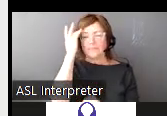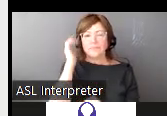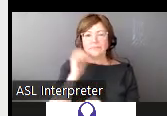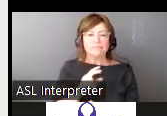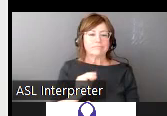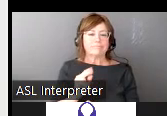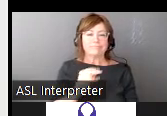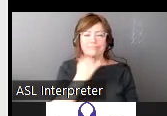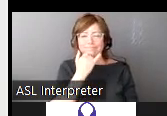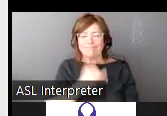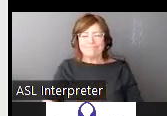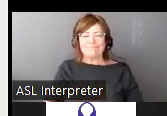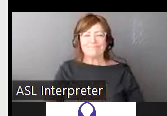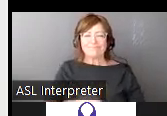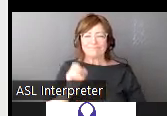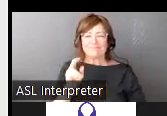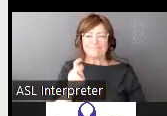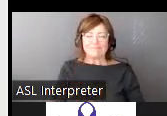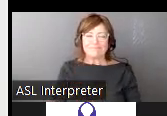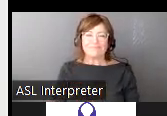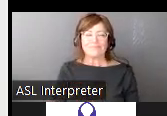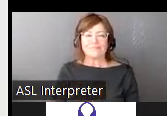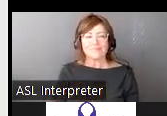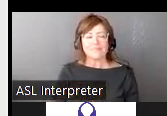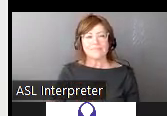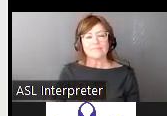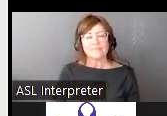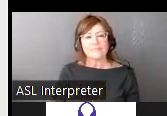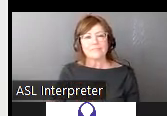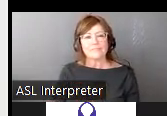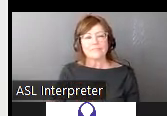No. Okay, so